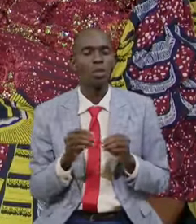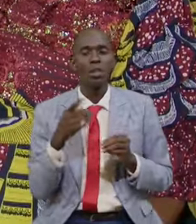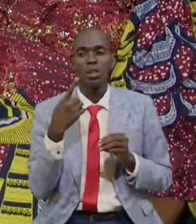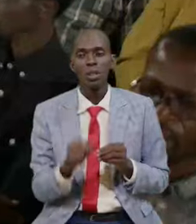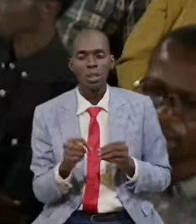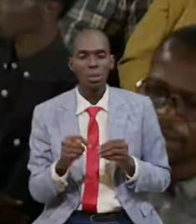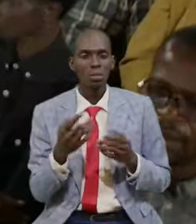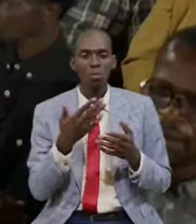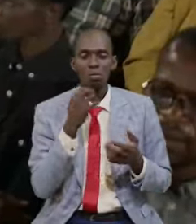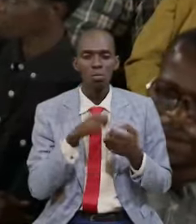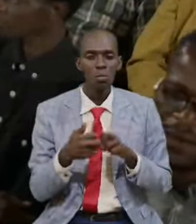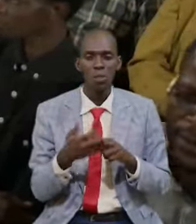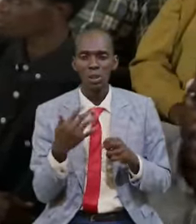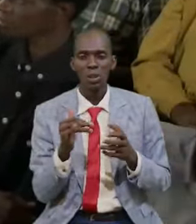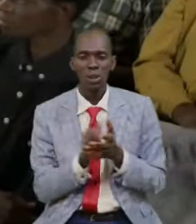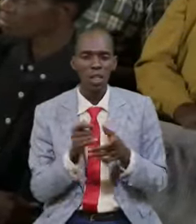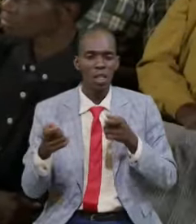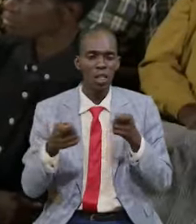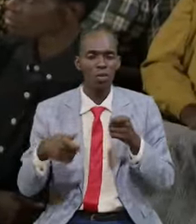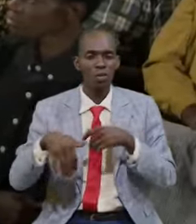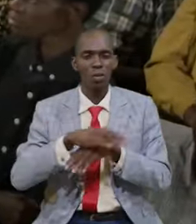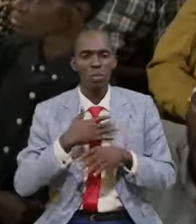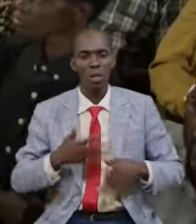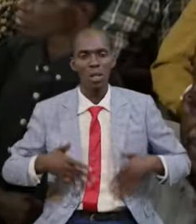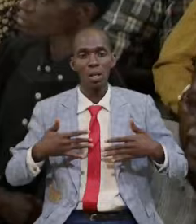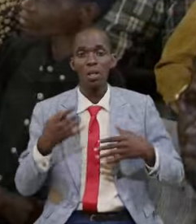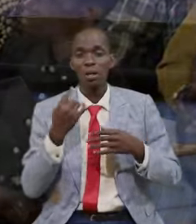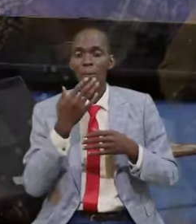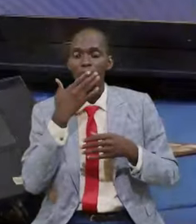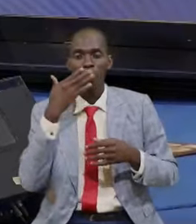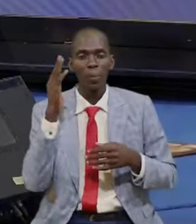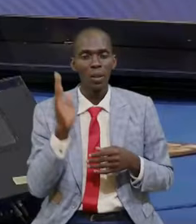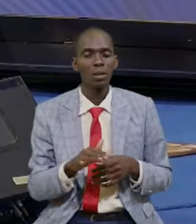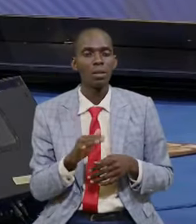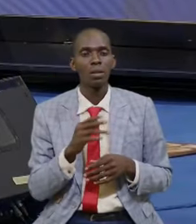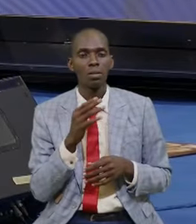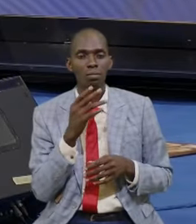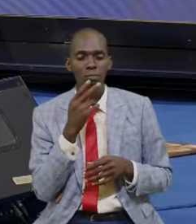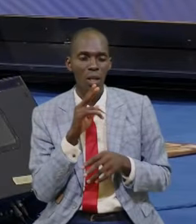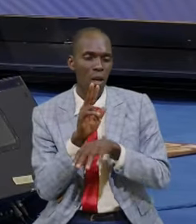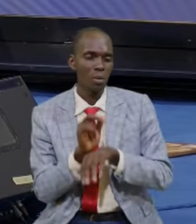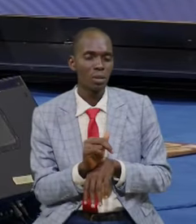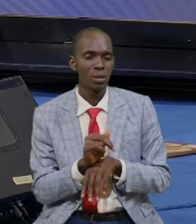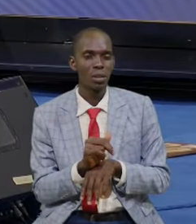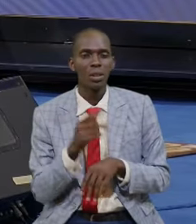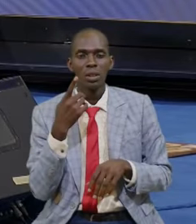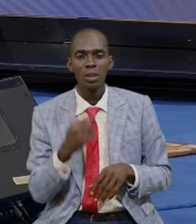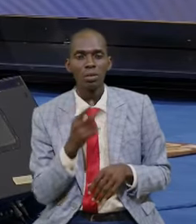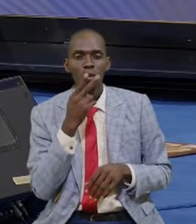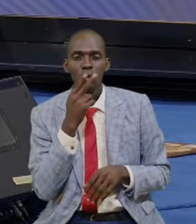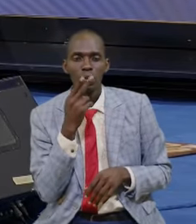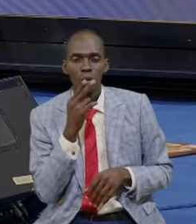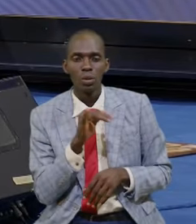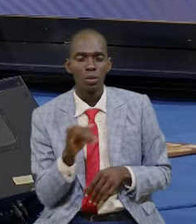reign again. The bad habit, the smoking, the drinking,